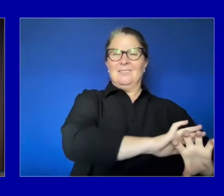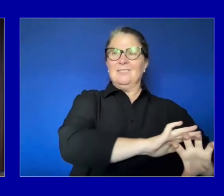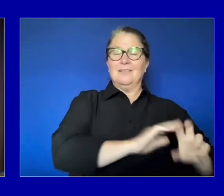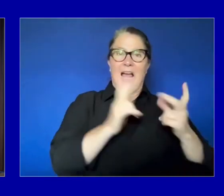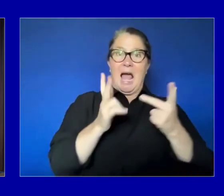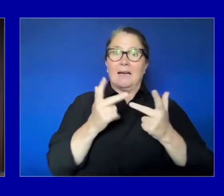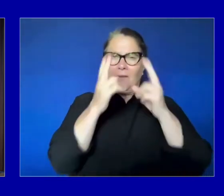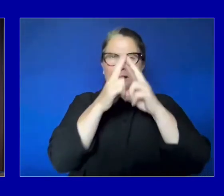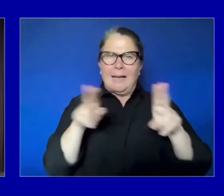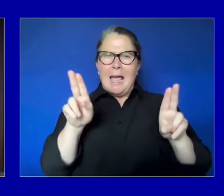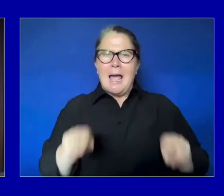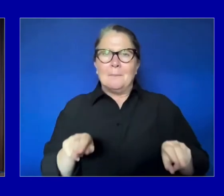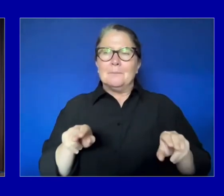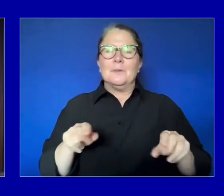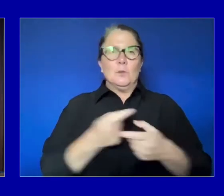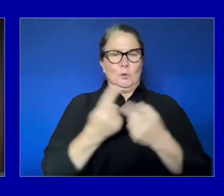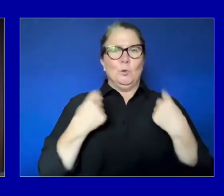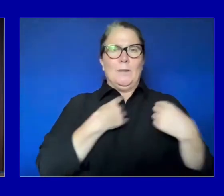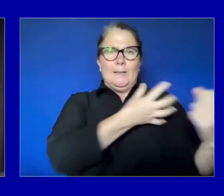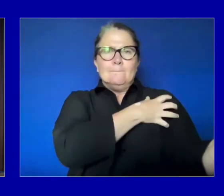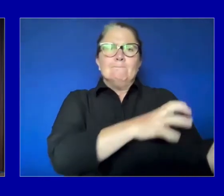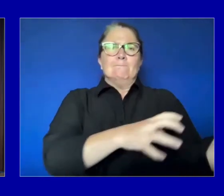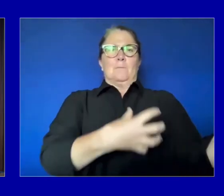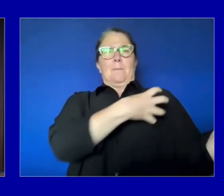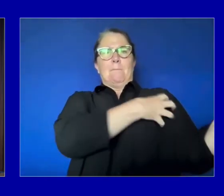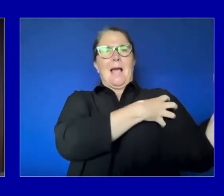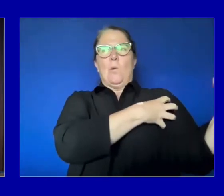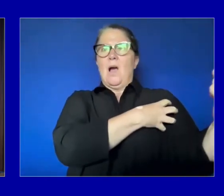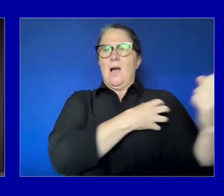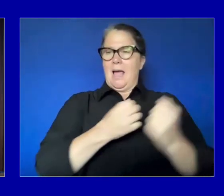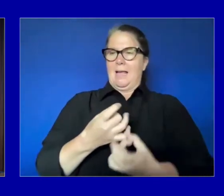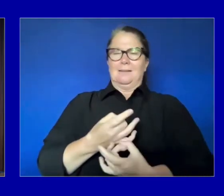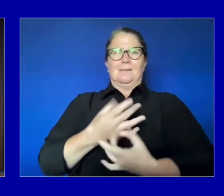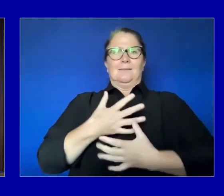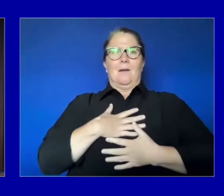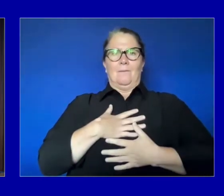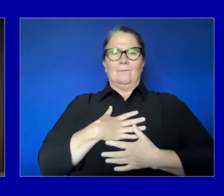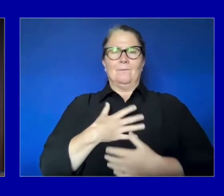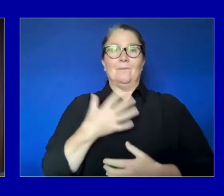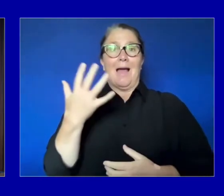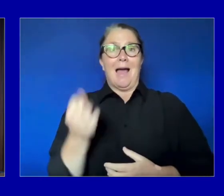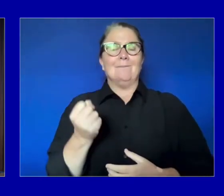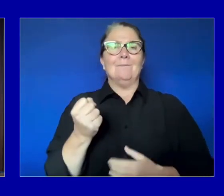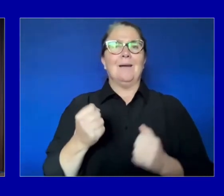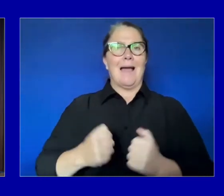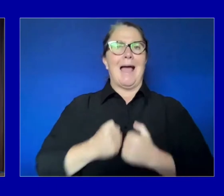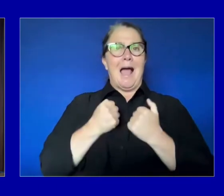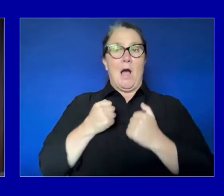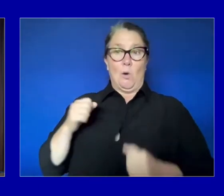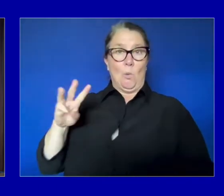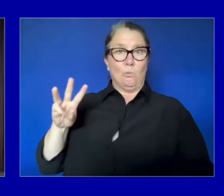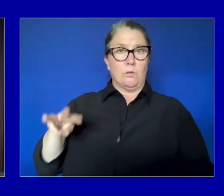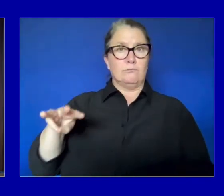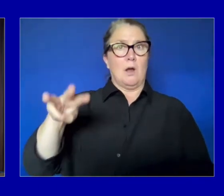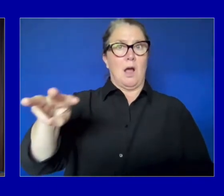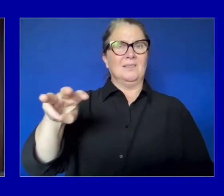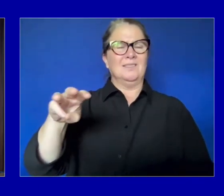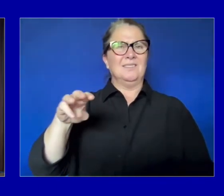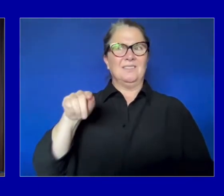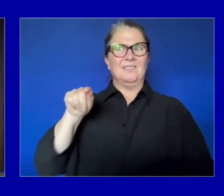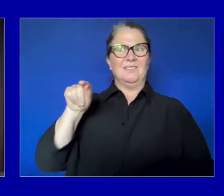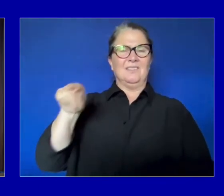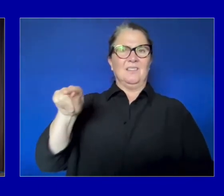our, some of our, uh, Wadawurrung people through some fire training so they can get the accreditation because what we're finding when it's dot managed land that